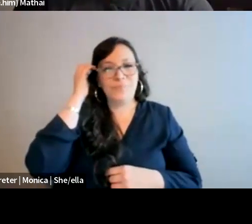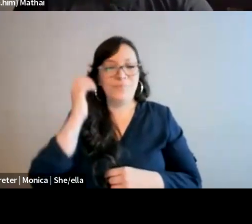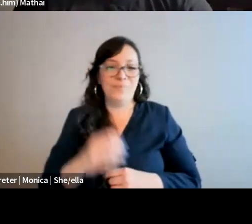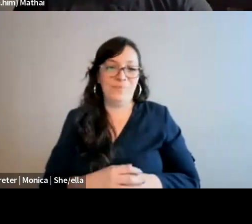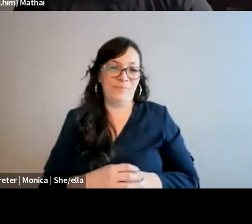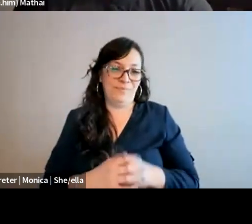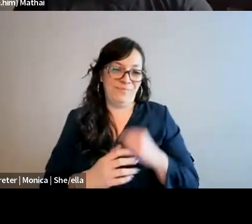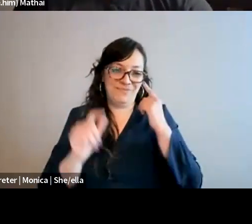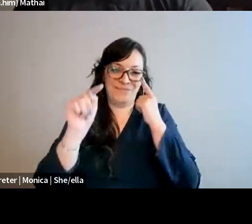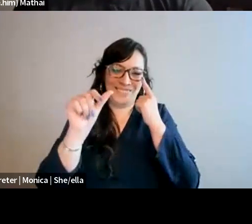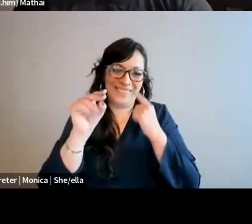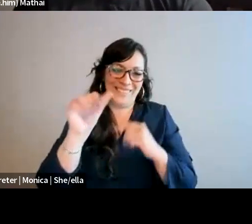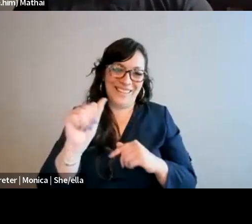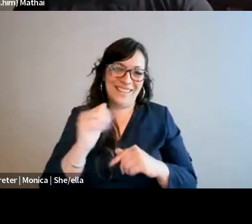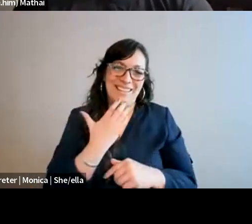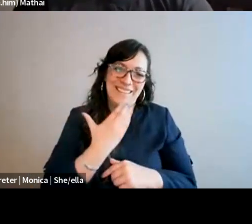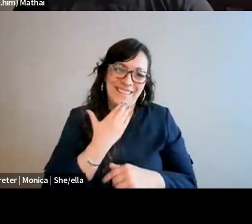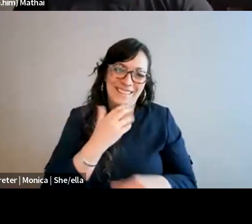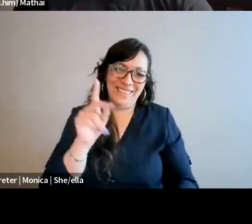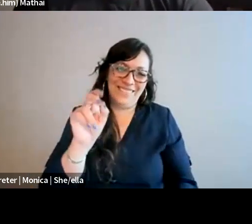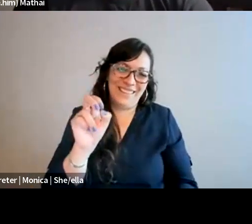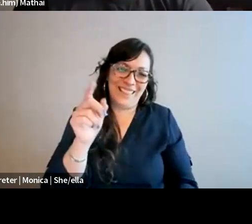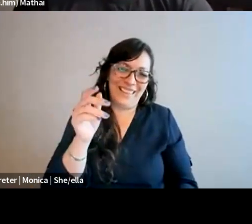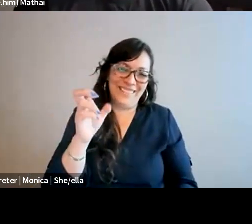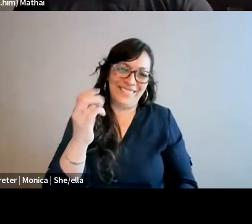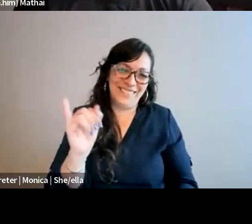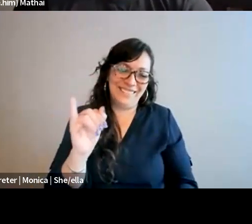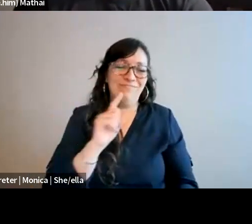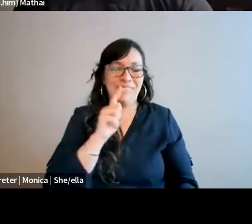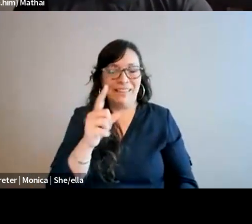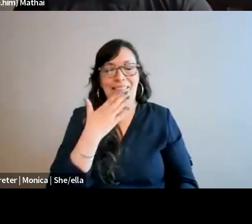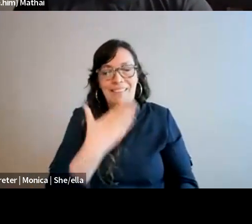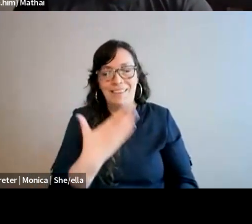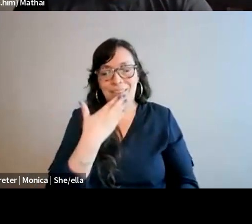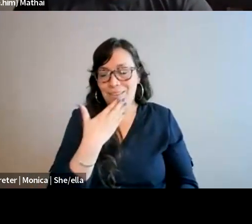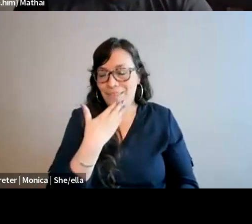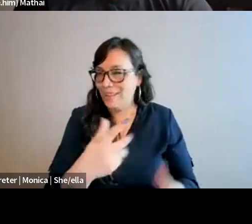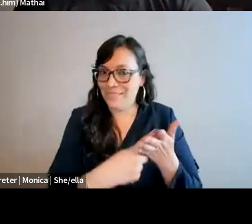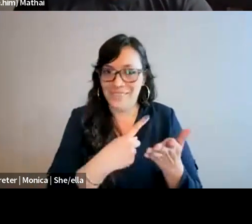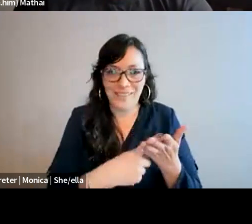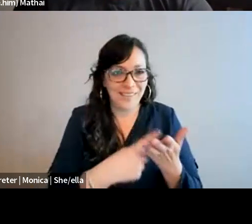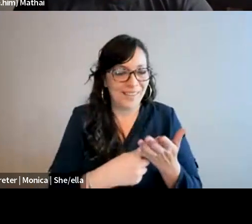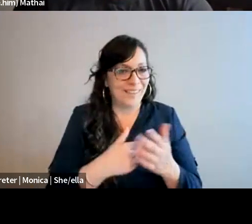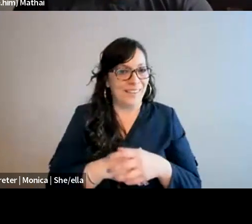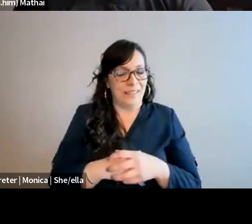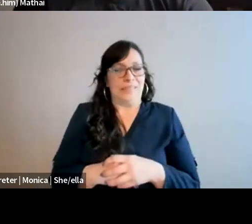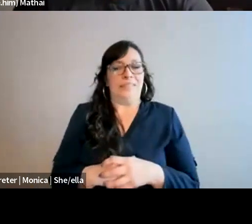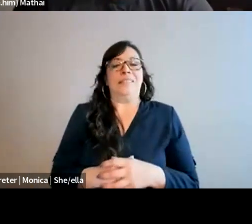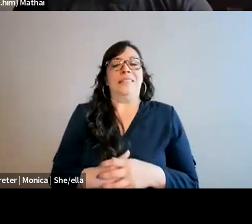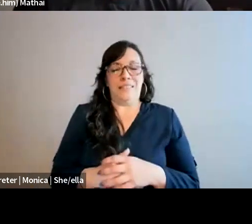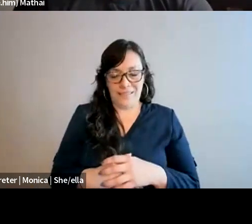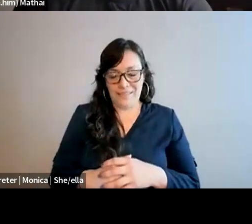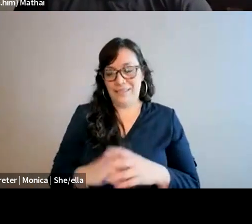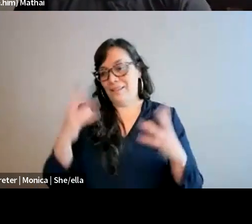Oh, so much gratitude, Kelechi. You've opened so much for us to think about and just to sit with, and you've